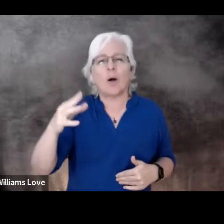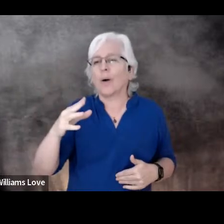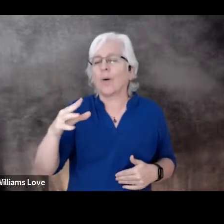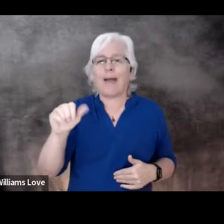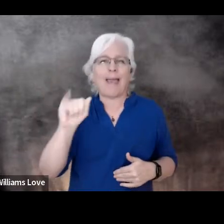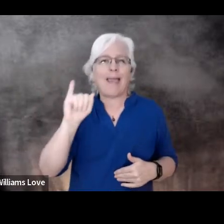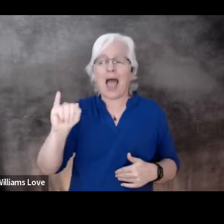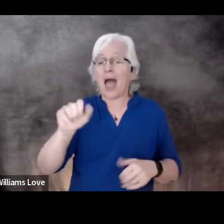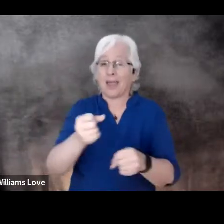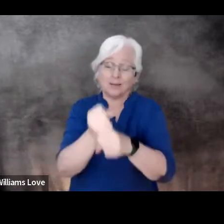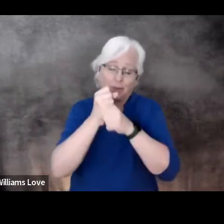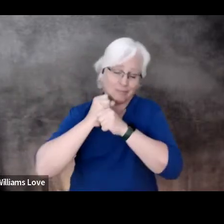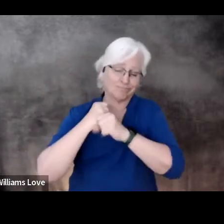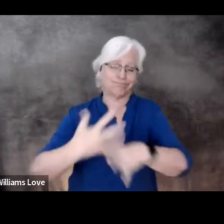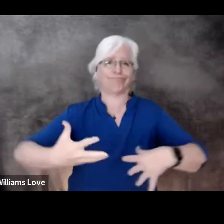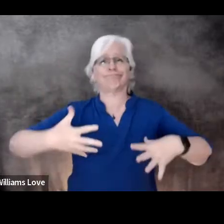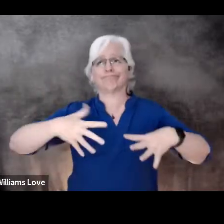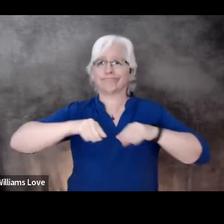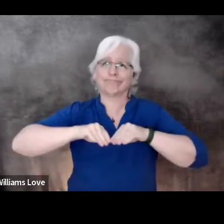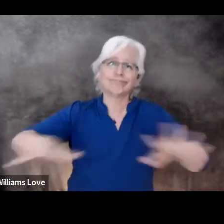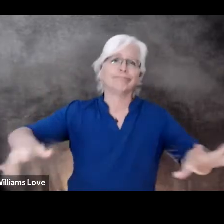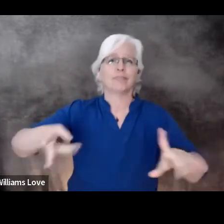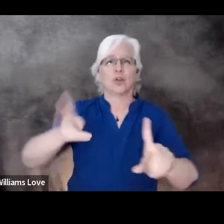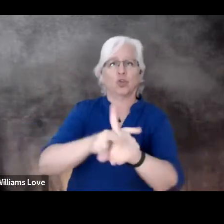many uses across employment,